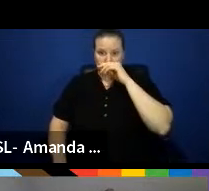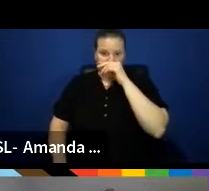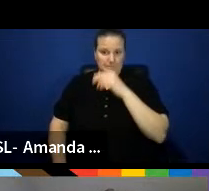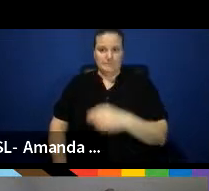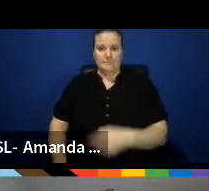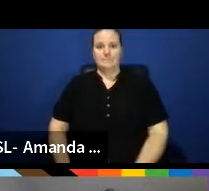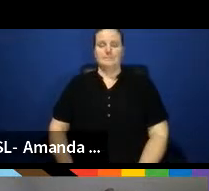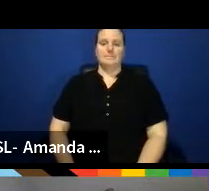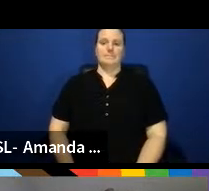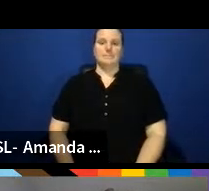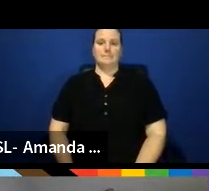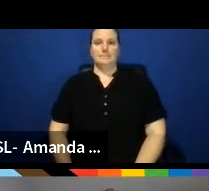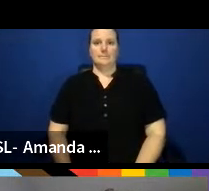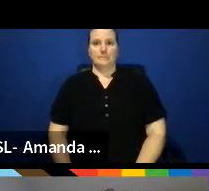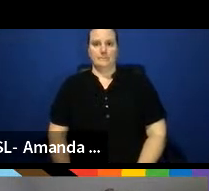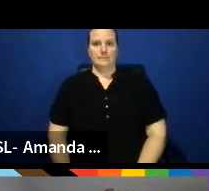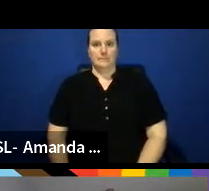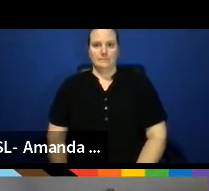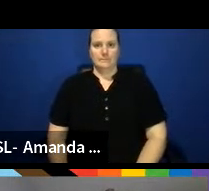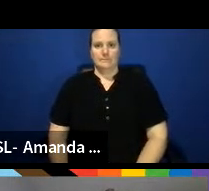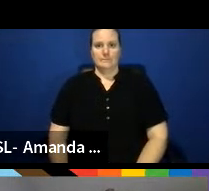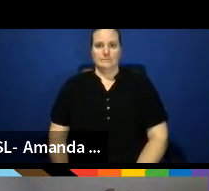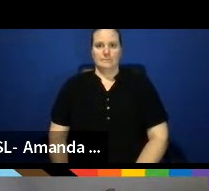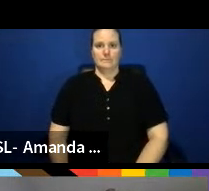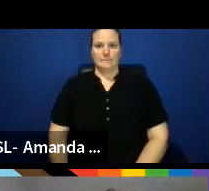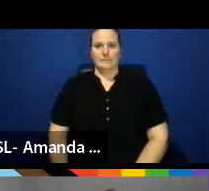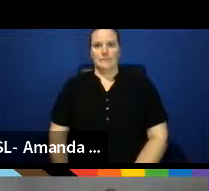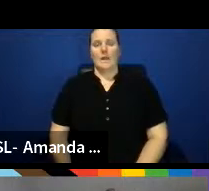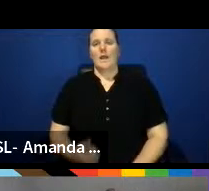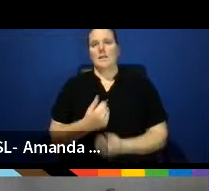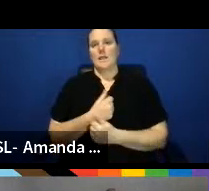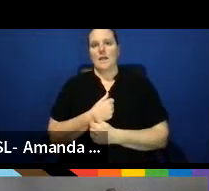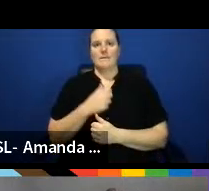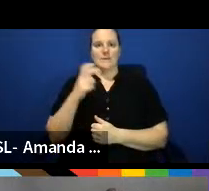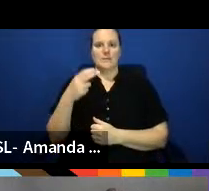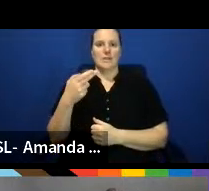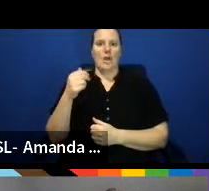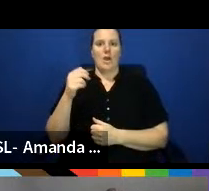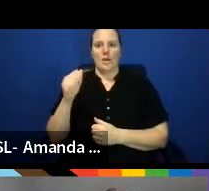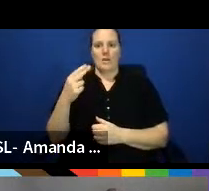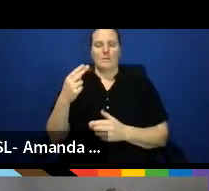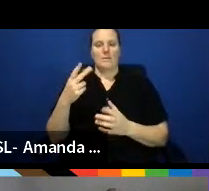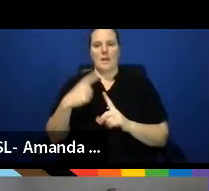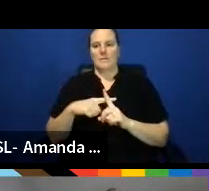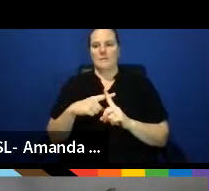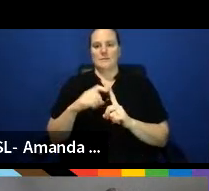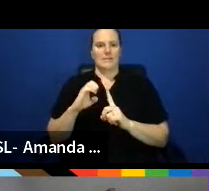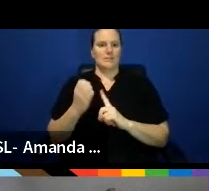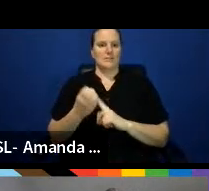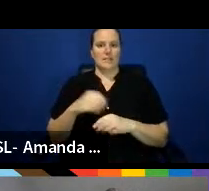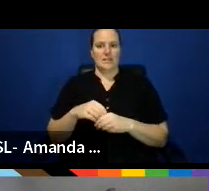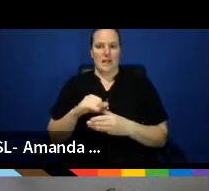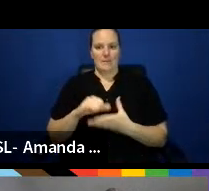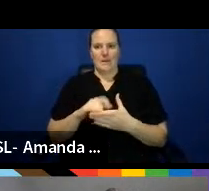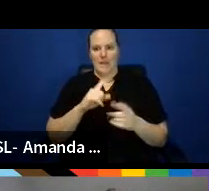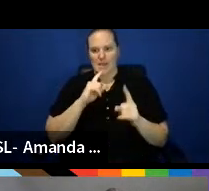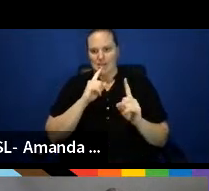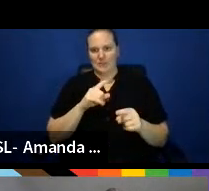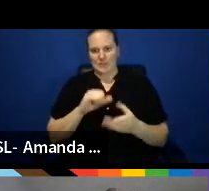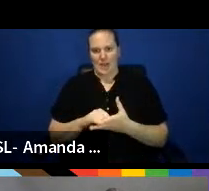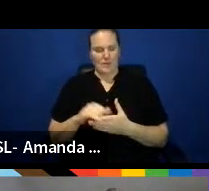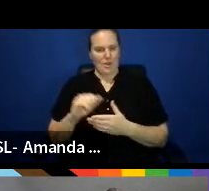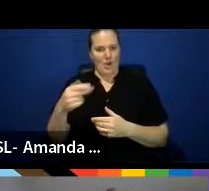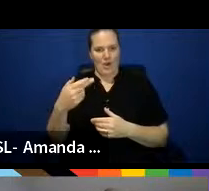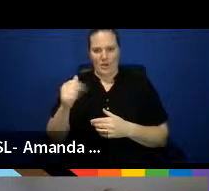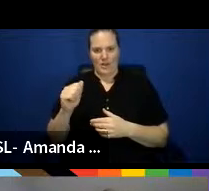I think even though I really love listening to Hannah because she brings such positive energy to our conversations, I can answer this. And Hannah, please